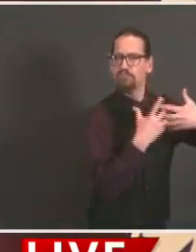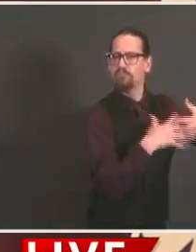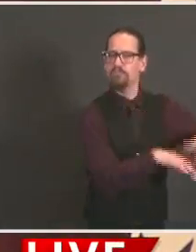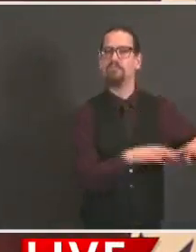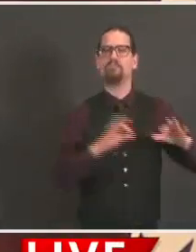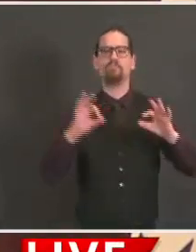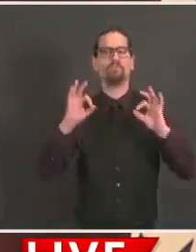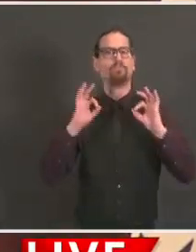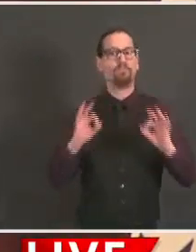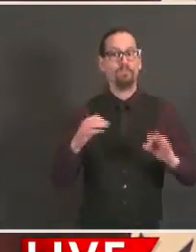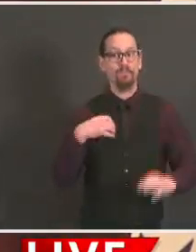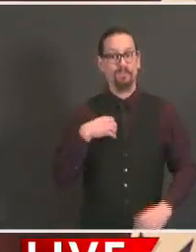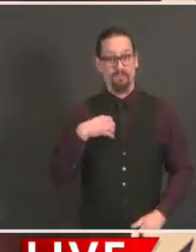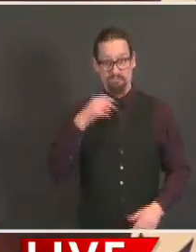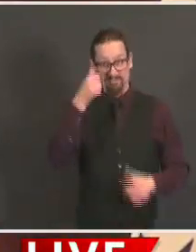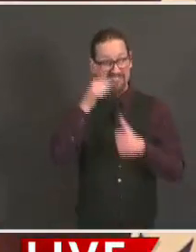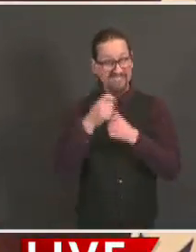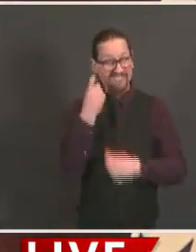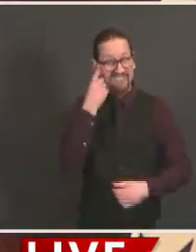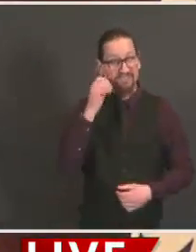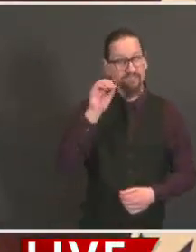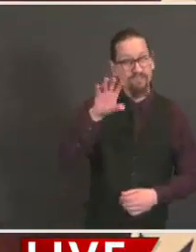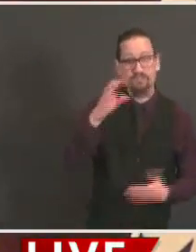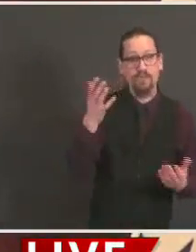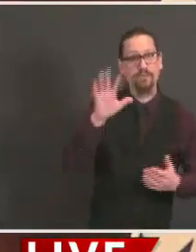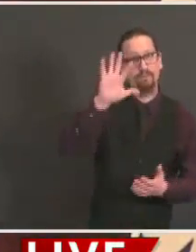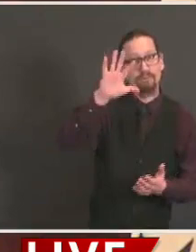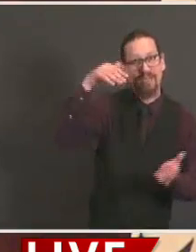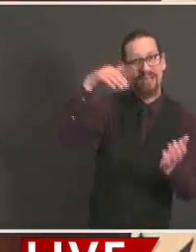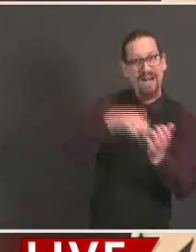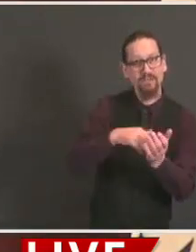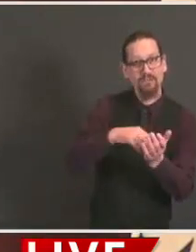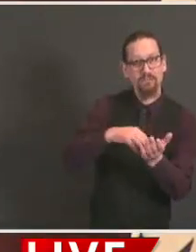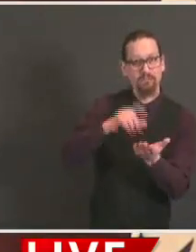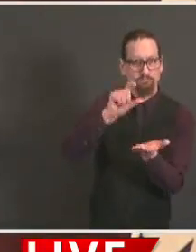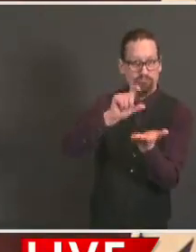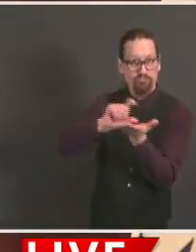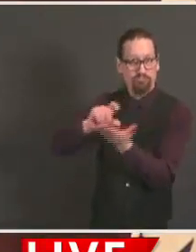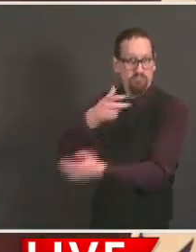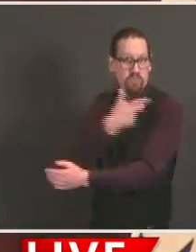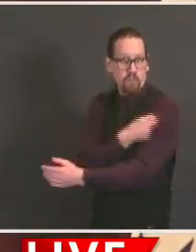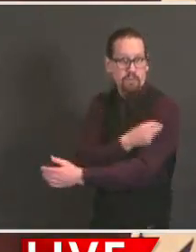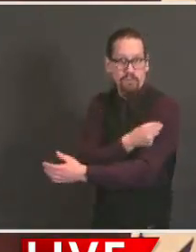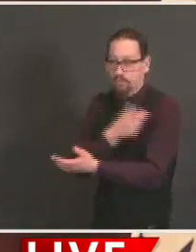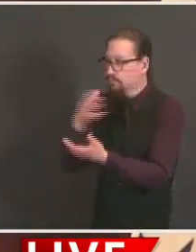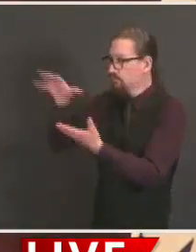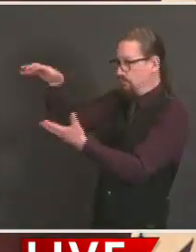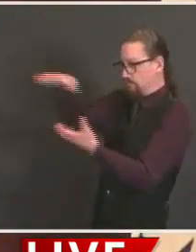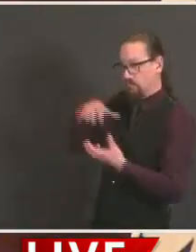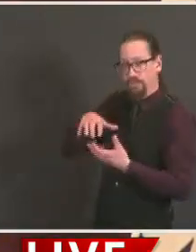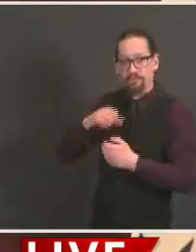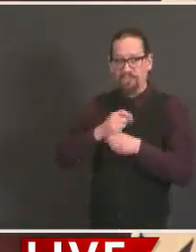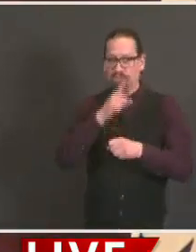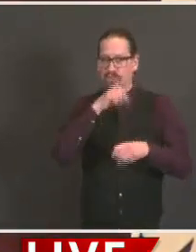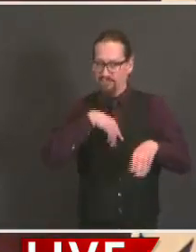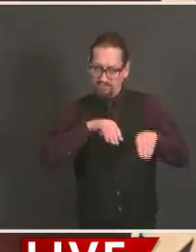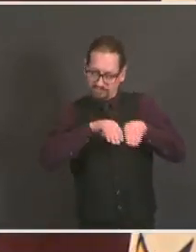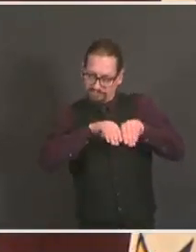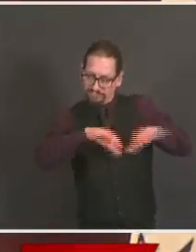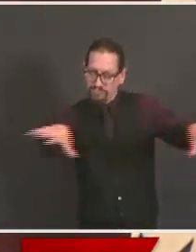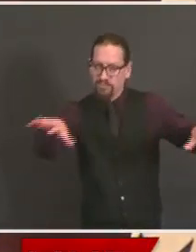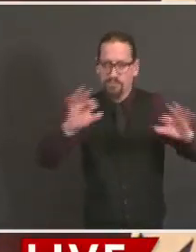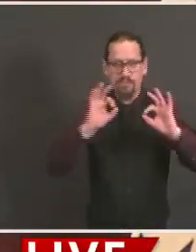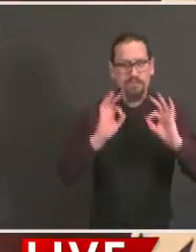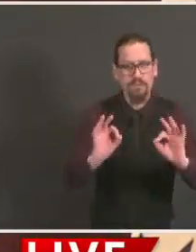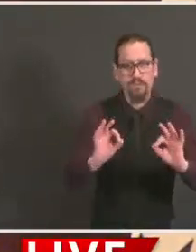were made available to the cities and towns last weekend, like that, we have planned 7,000